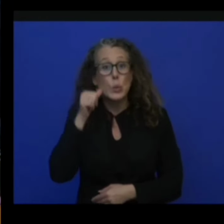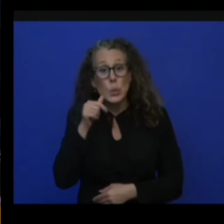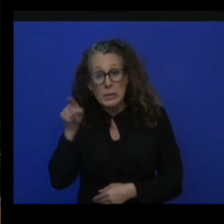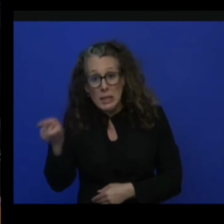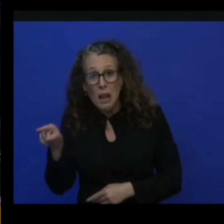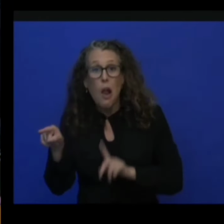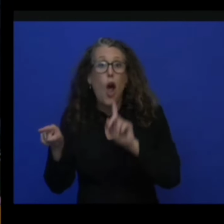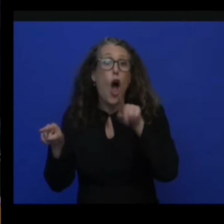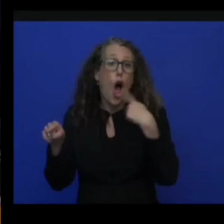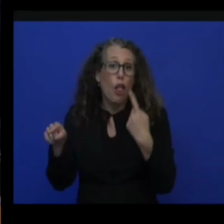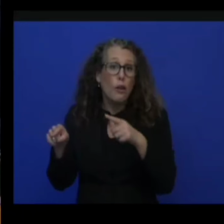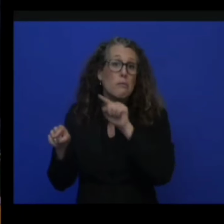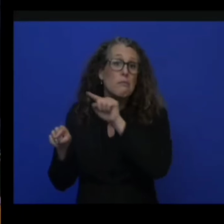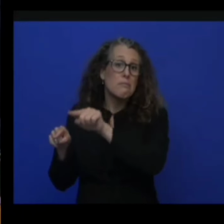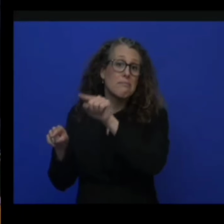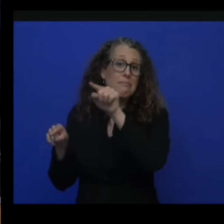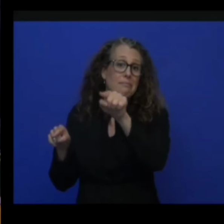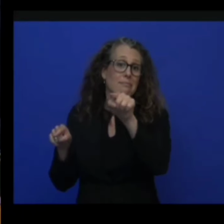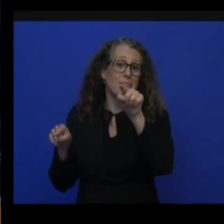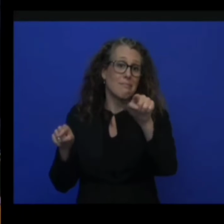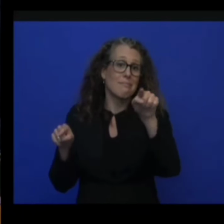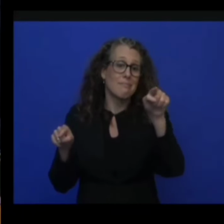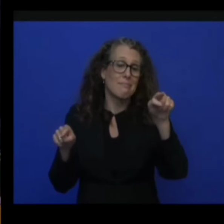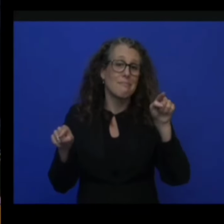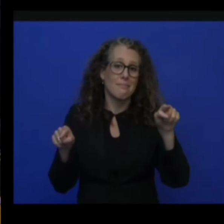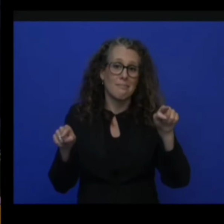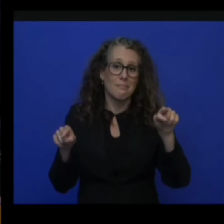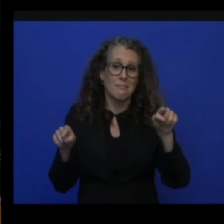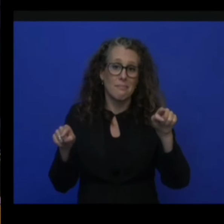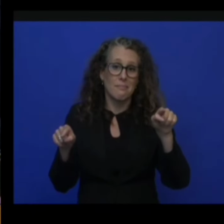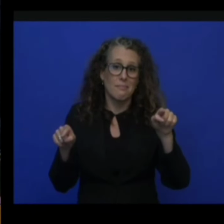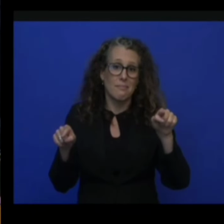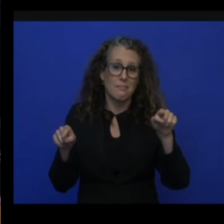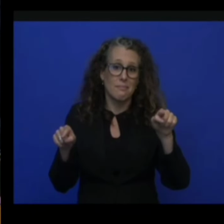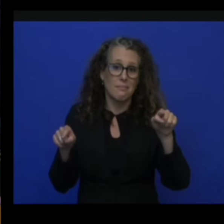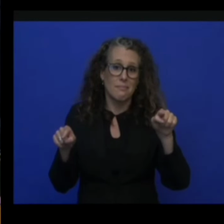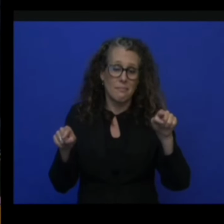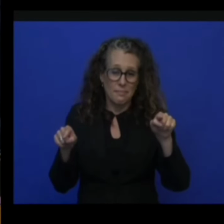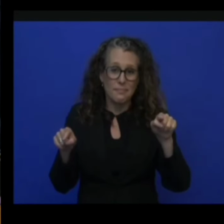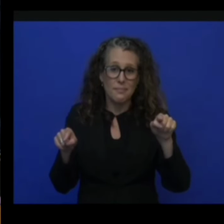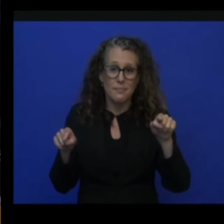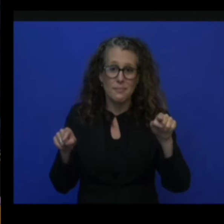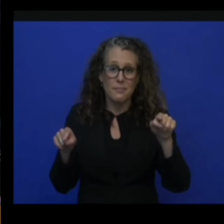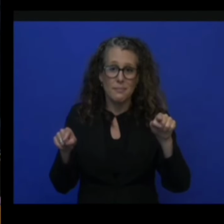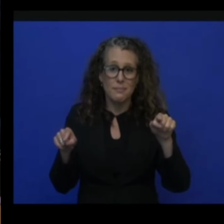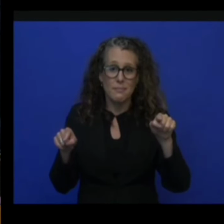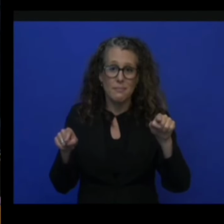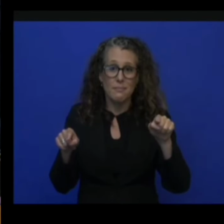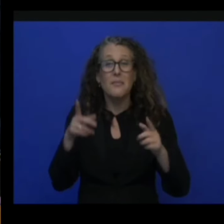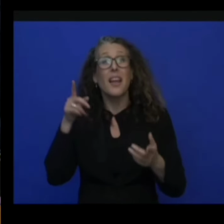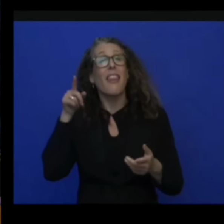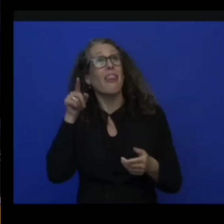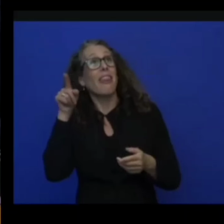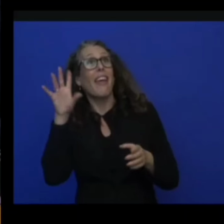cannot really today think of the summit, for they